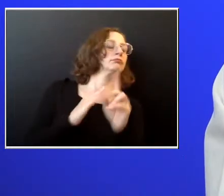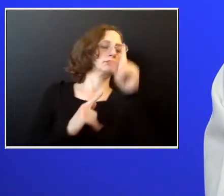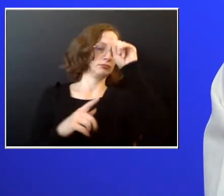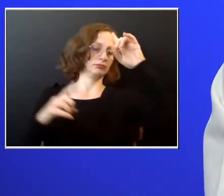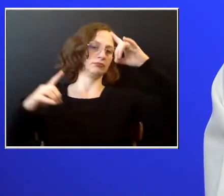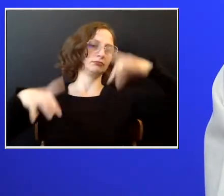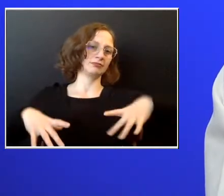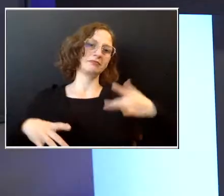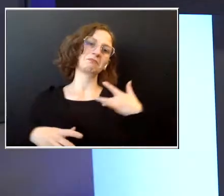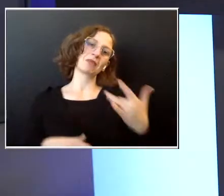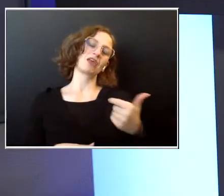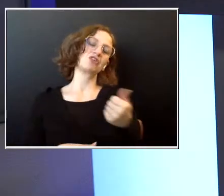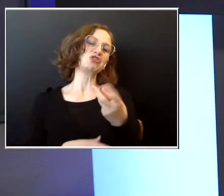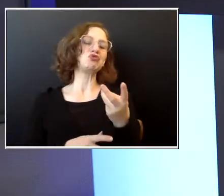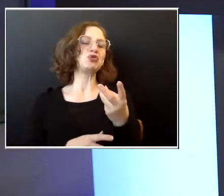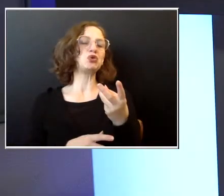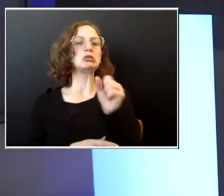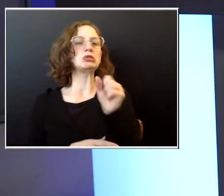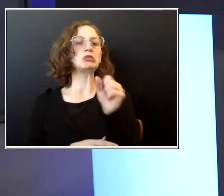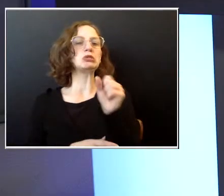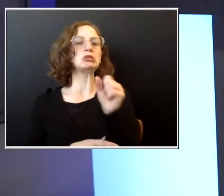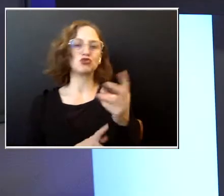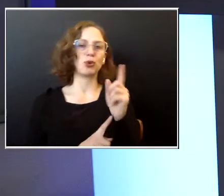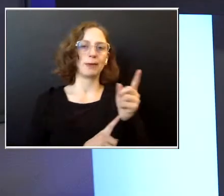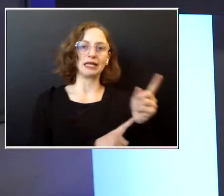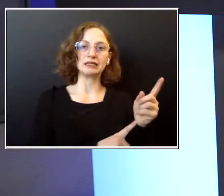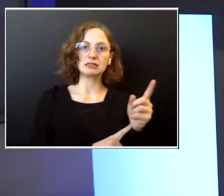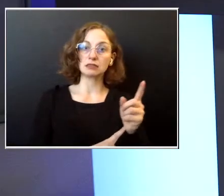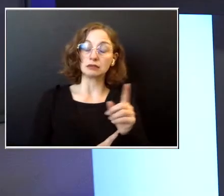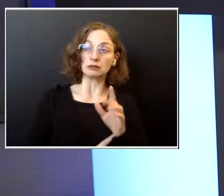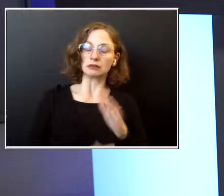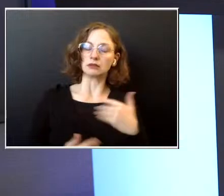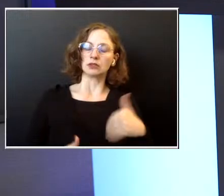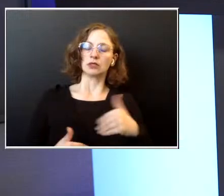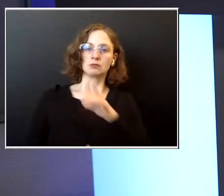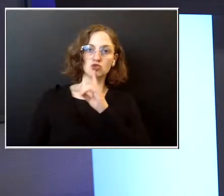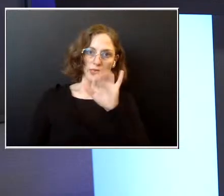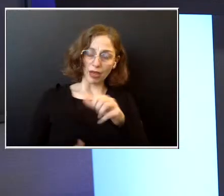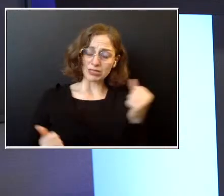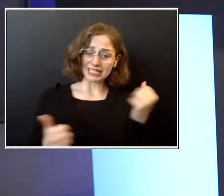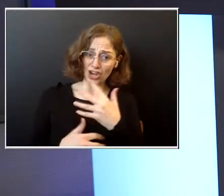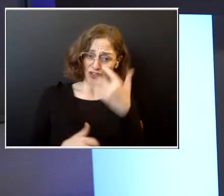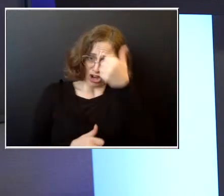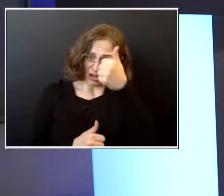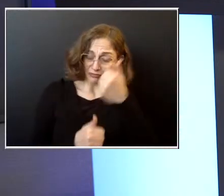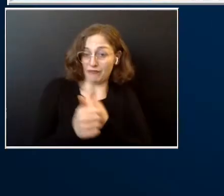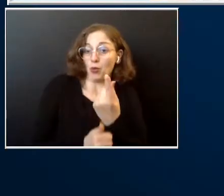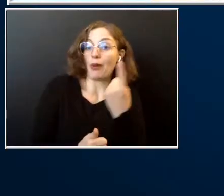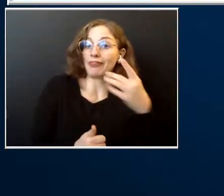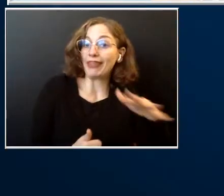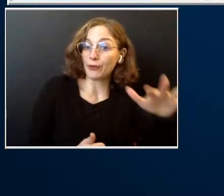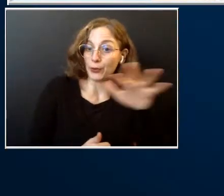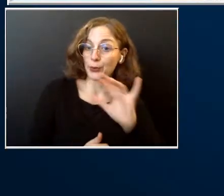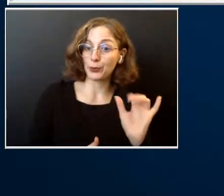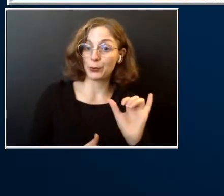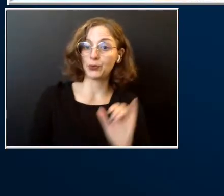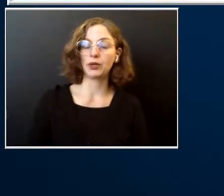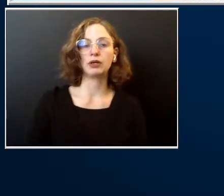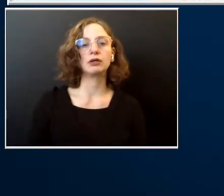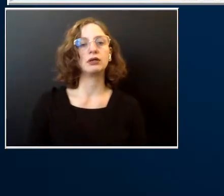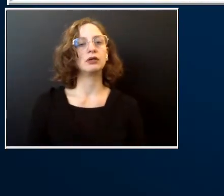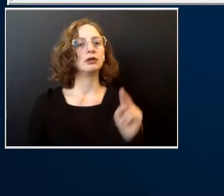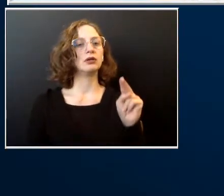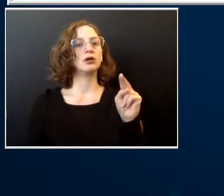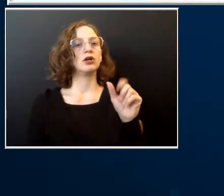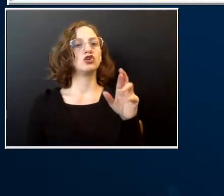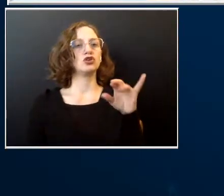to minutes. Mm-hmm. Boy, that must have been so alarming for everyone around Nerissa, too. Yes. So, Nerissa, you had to specifically tell a